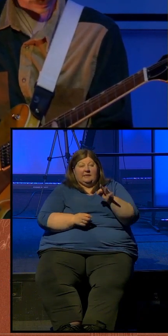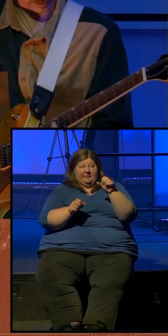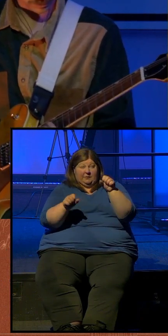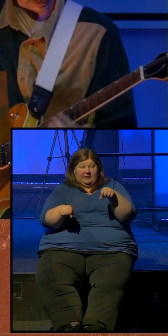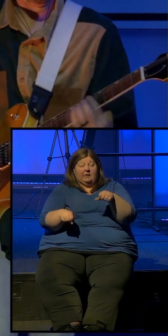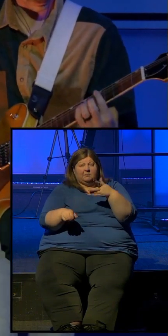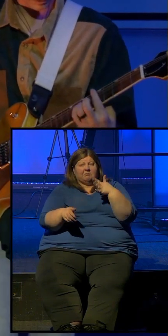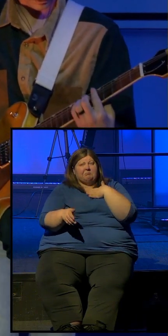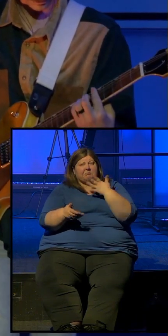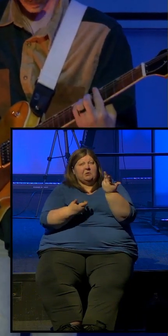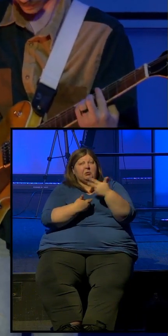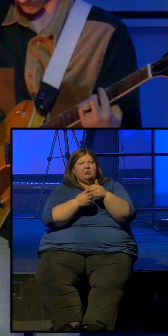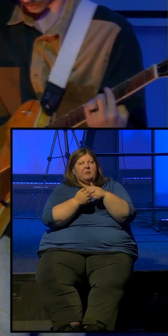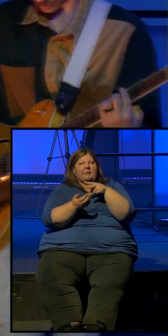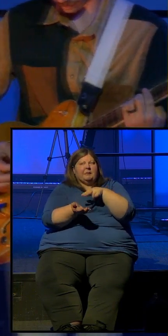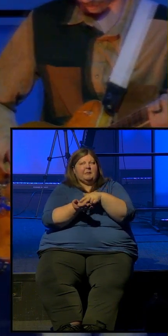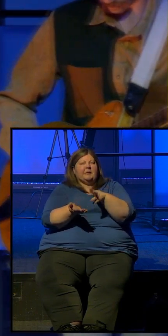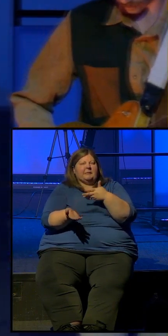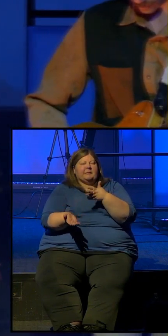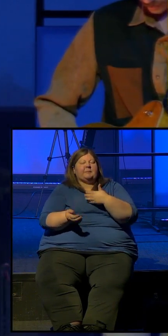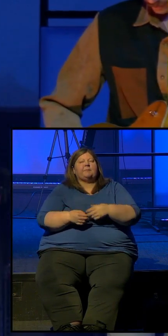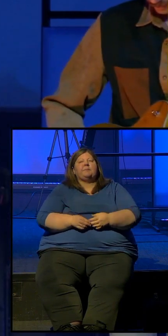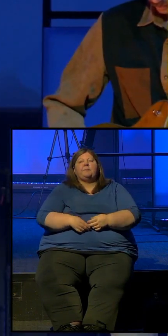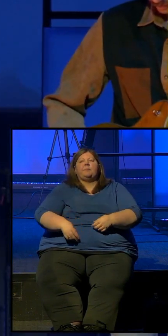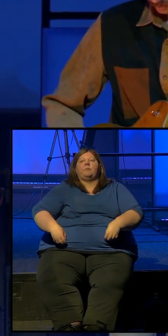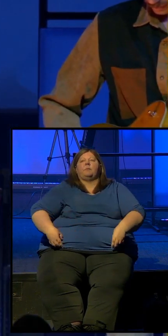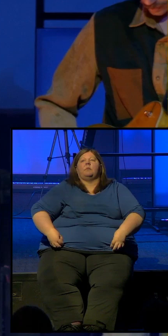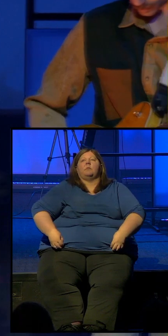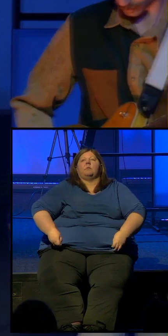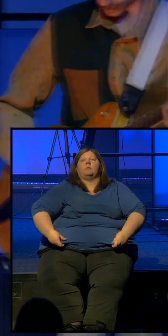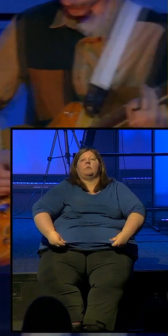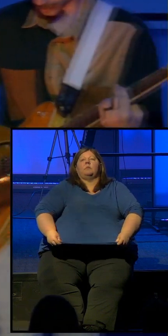able, please join us in standing and singing this morning.